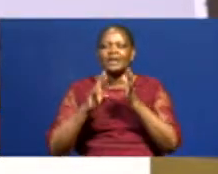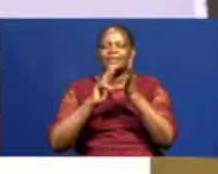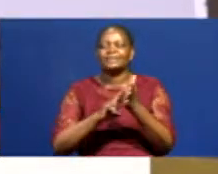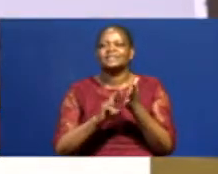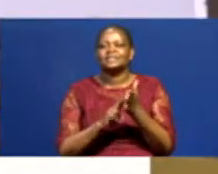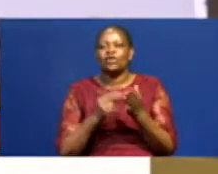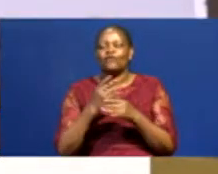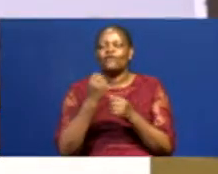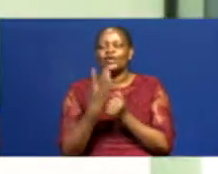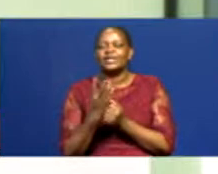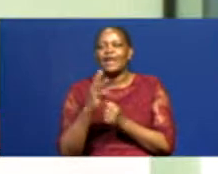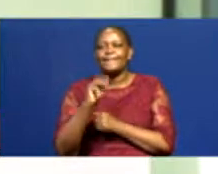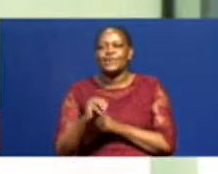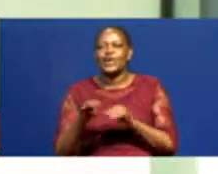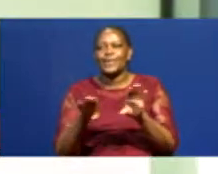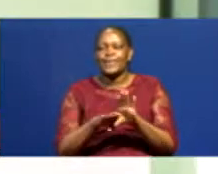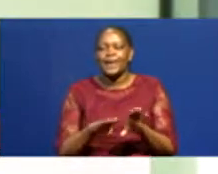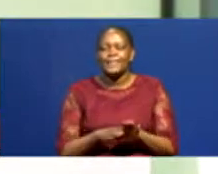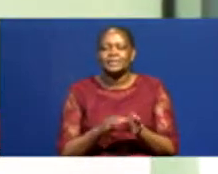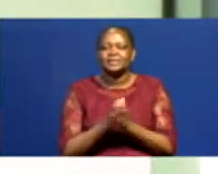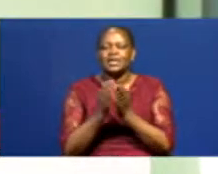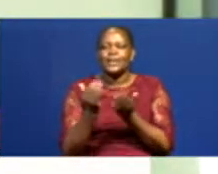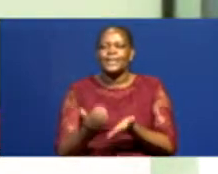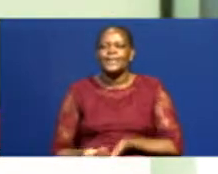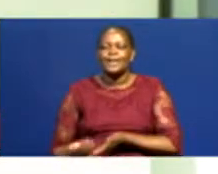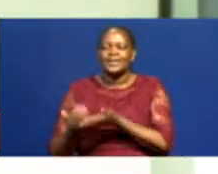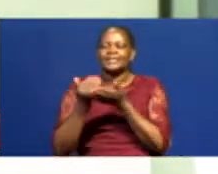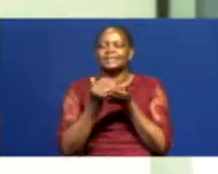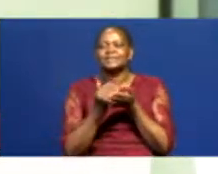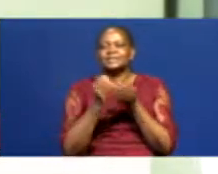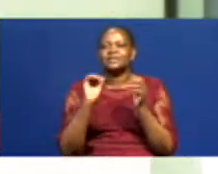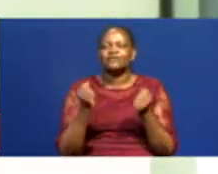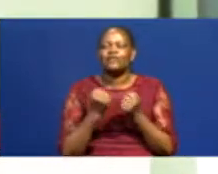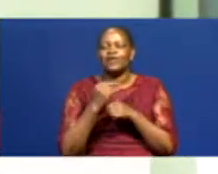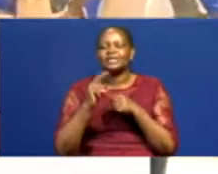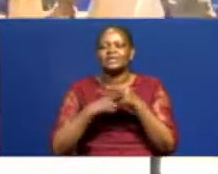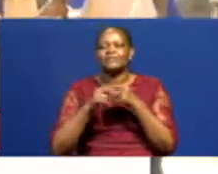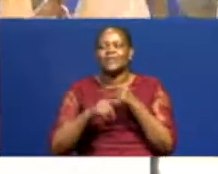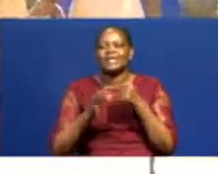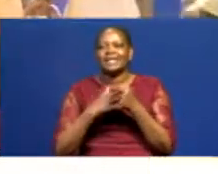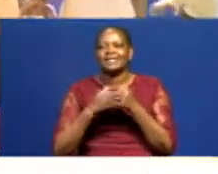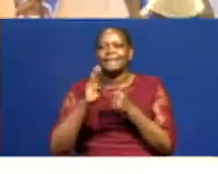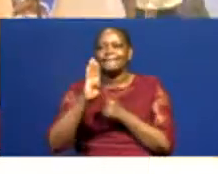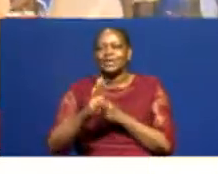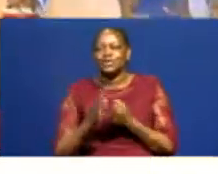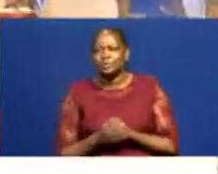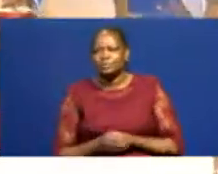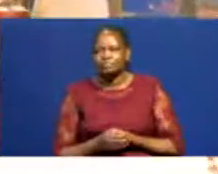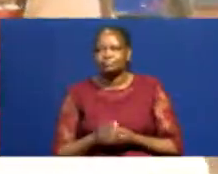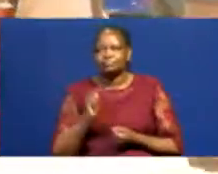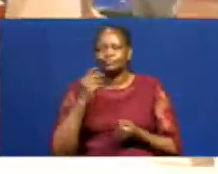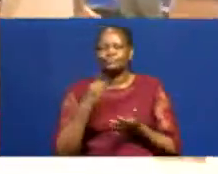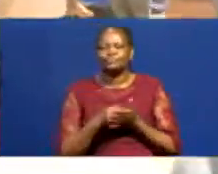representing over 14 million members and mobilizing savings of over 7.8 billion Kenyan shillings.